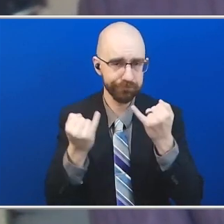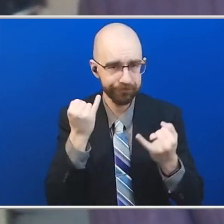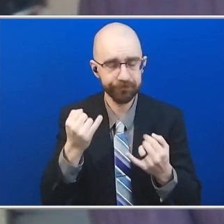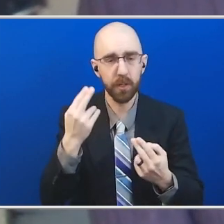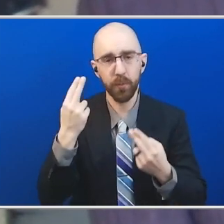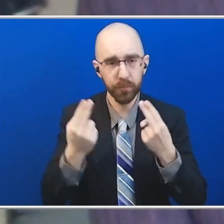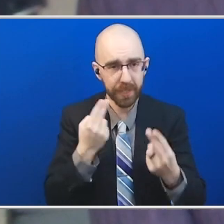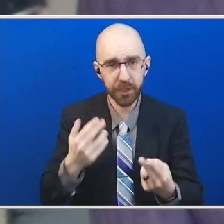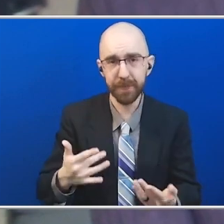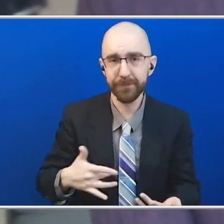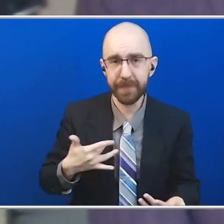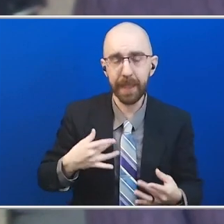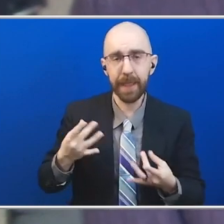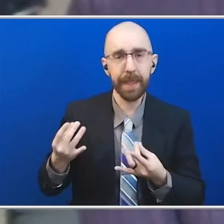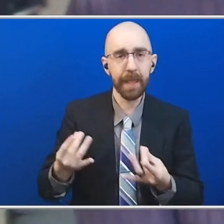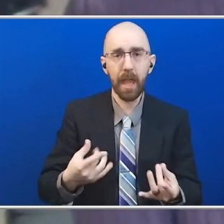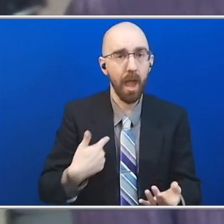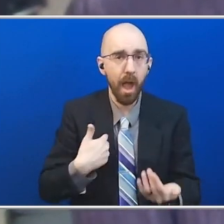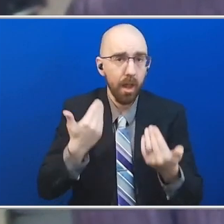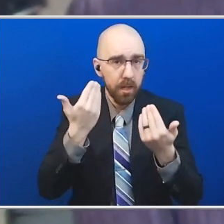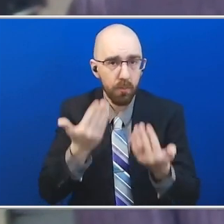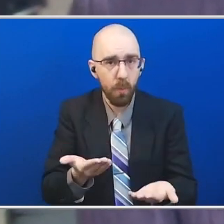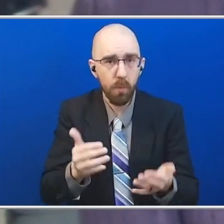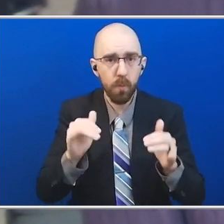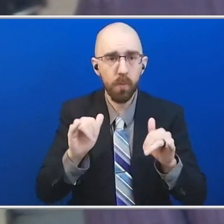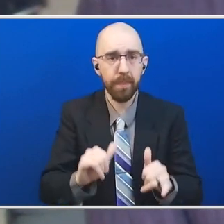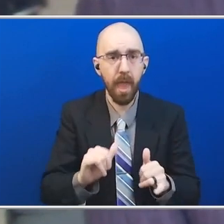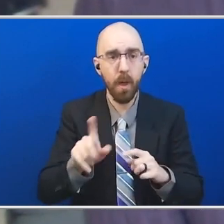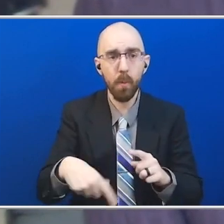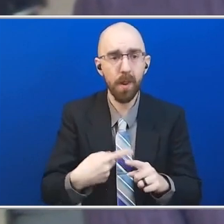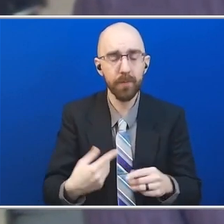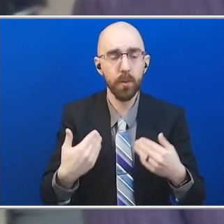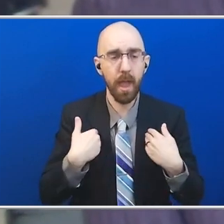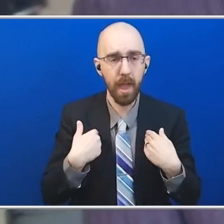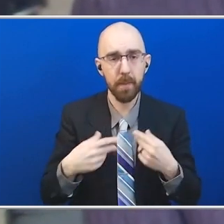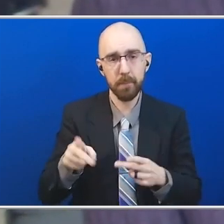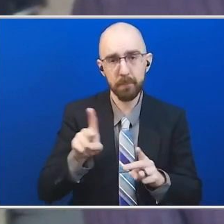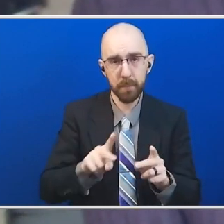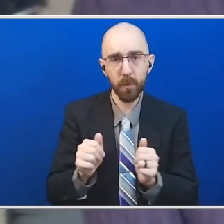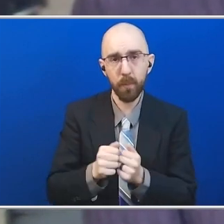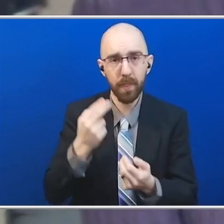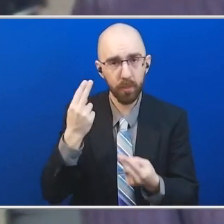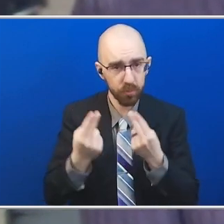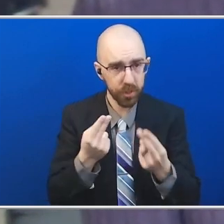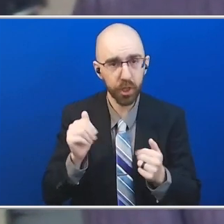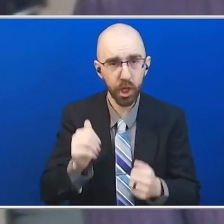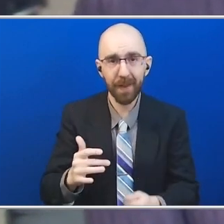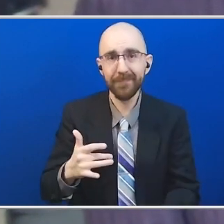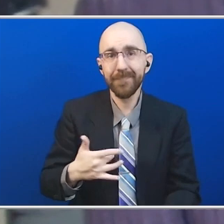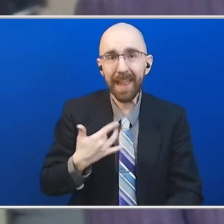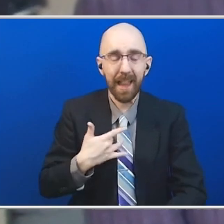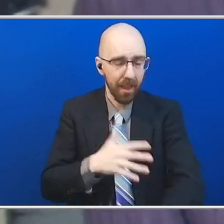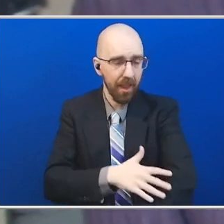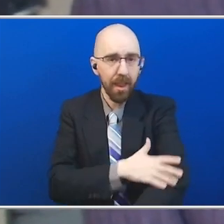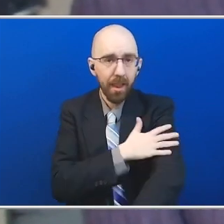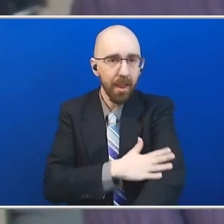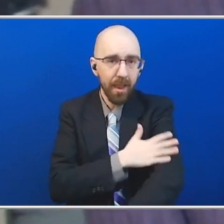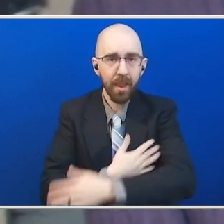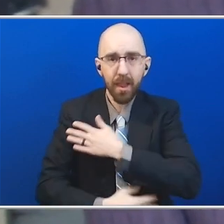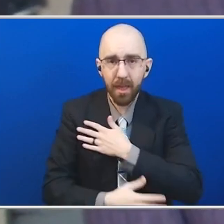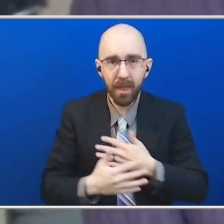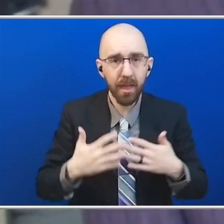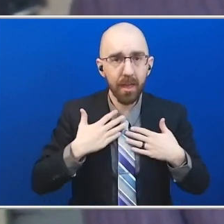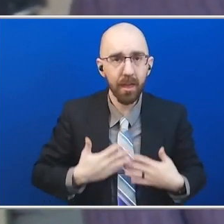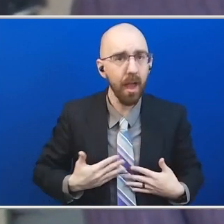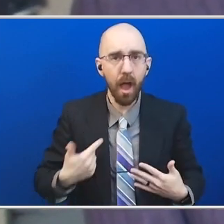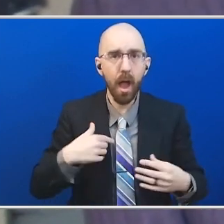feelings. I didn't even know that when you had people with hallucinations could feel anything. I had no clue about